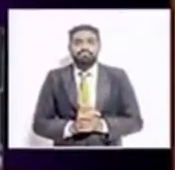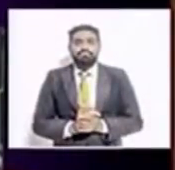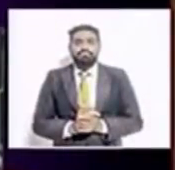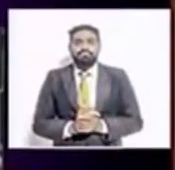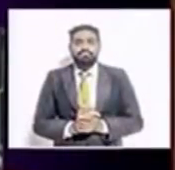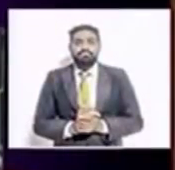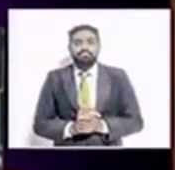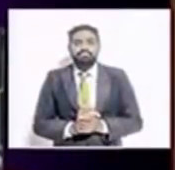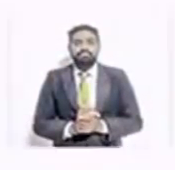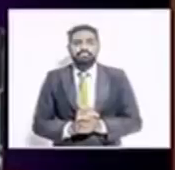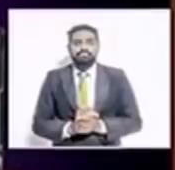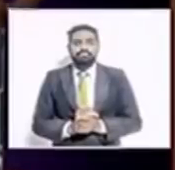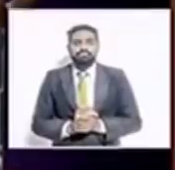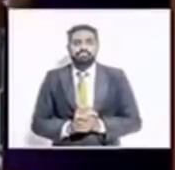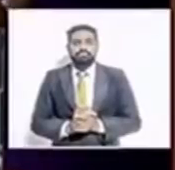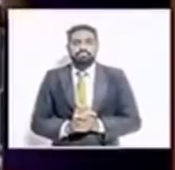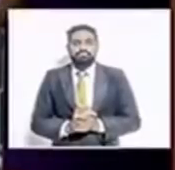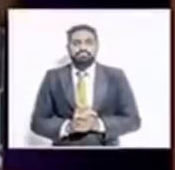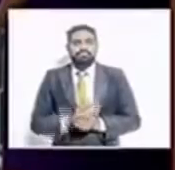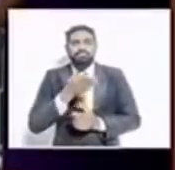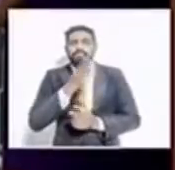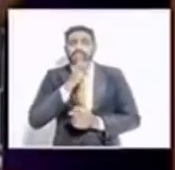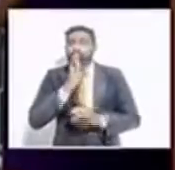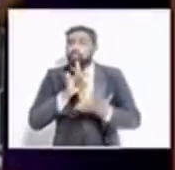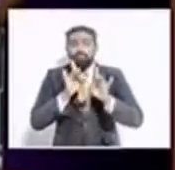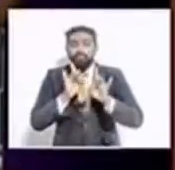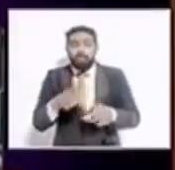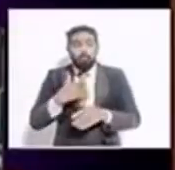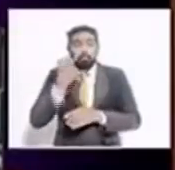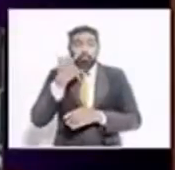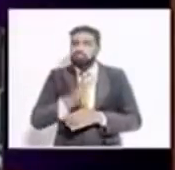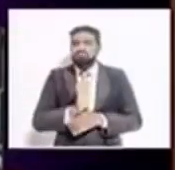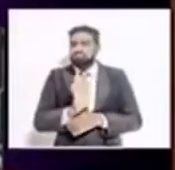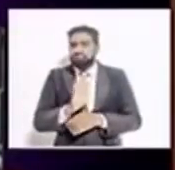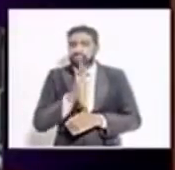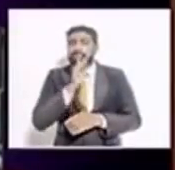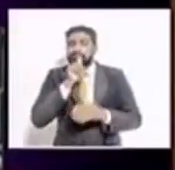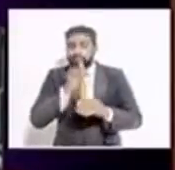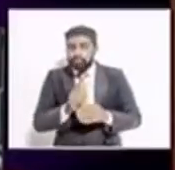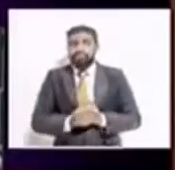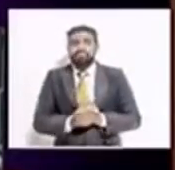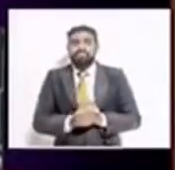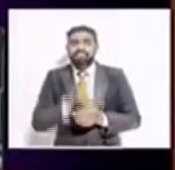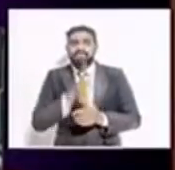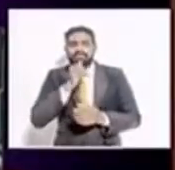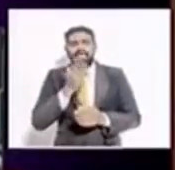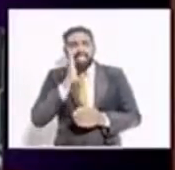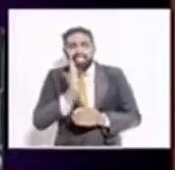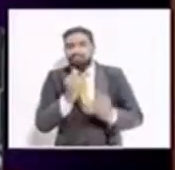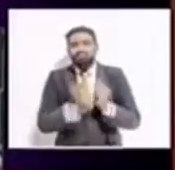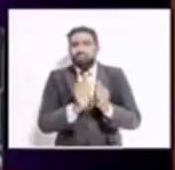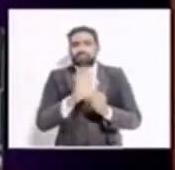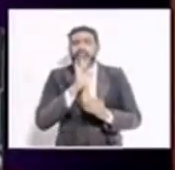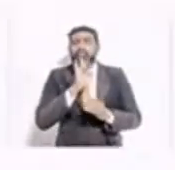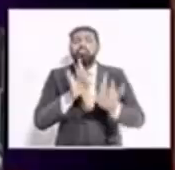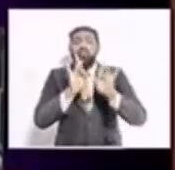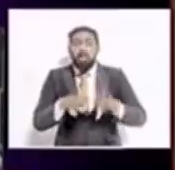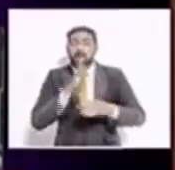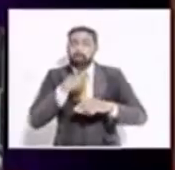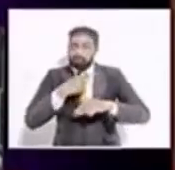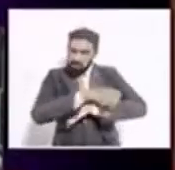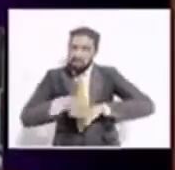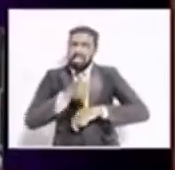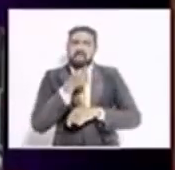This was not caused by negligence. This is not a coincidence. This is definitely part of a plan. On the one hand, the